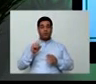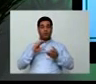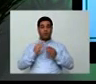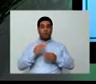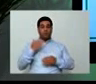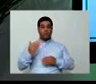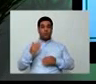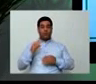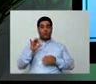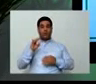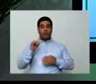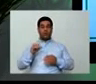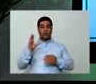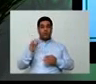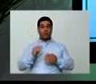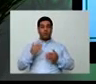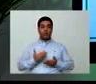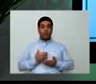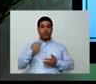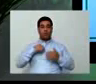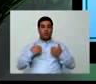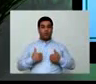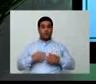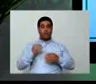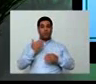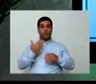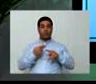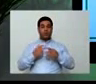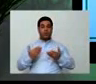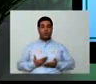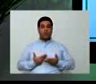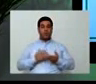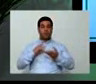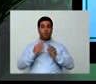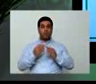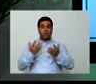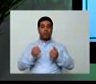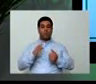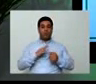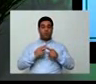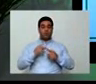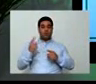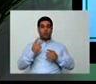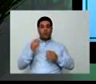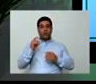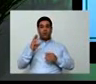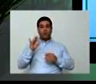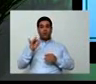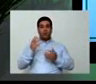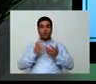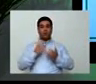bu sayyoramizdagi barcha tirik organizmlar va ularning yashash muhitini qamrab olgan yaxlit bir ekosistema